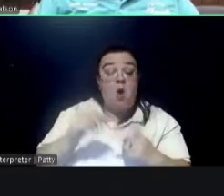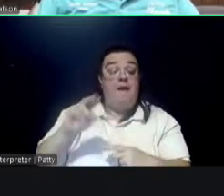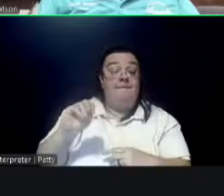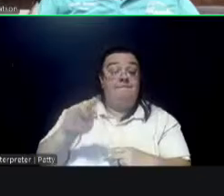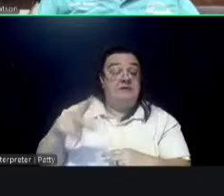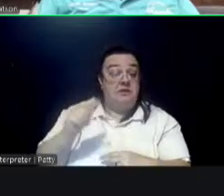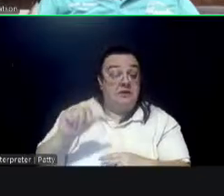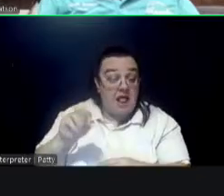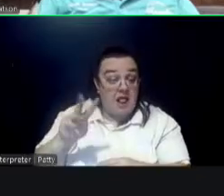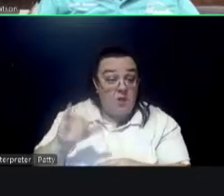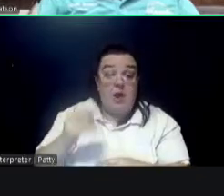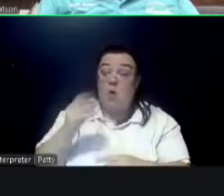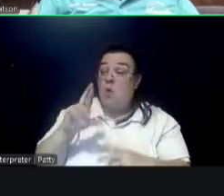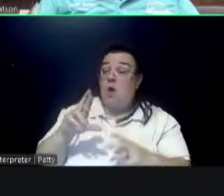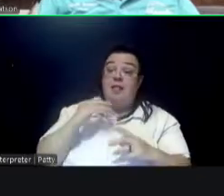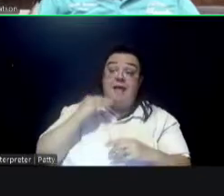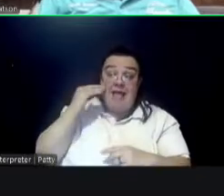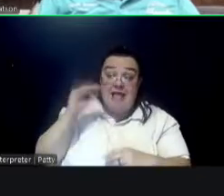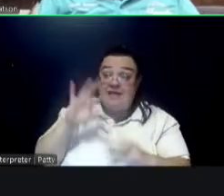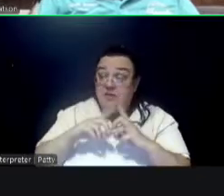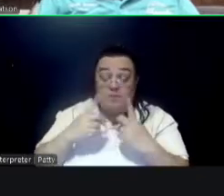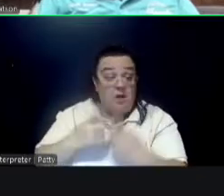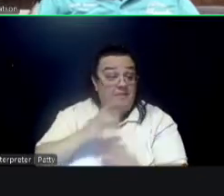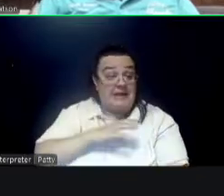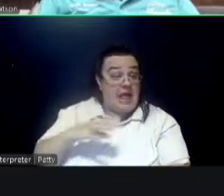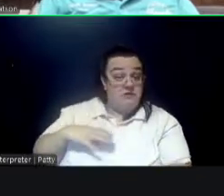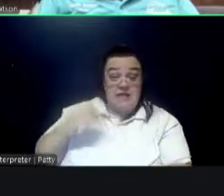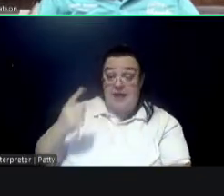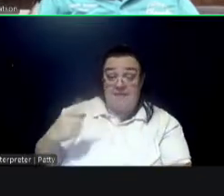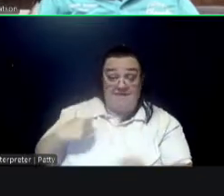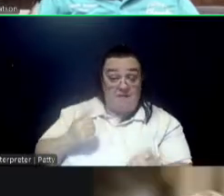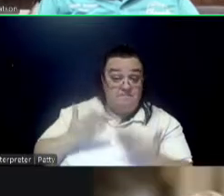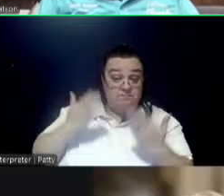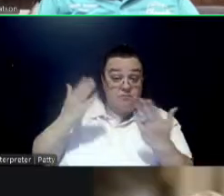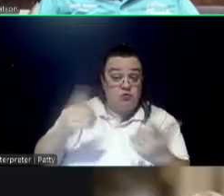Galloway or the department heads, council, is there a motion to adjourn?